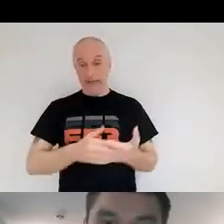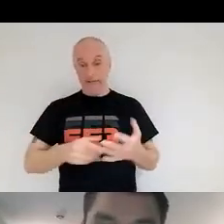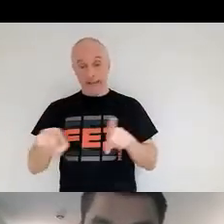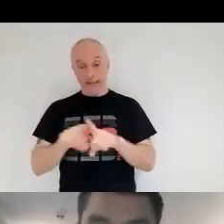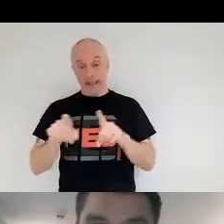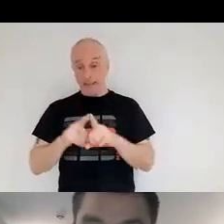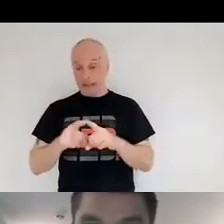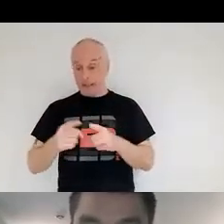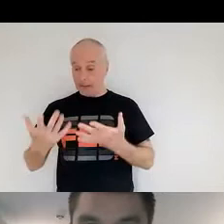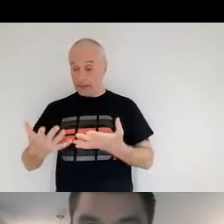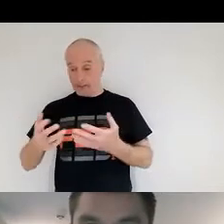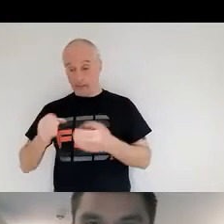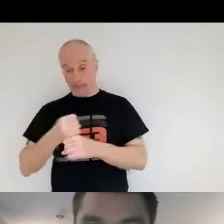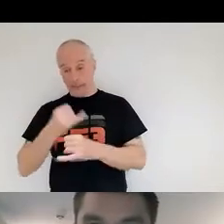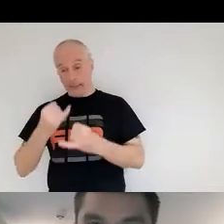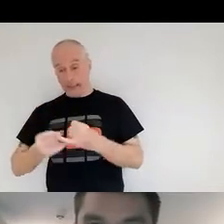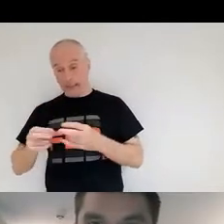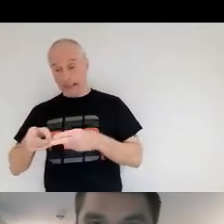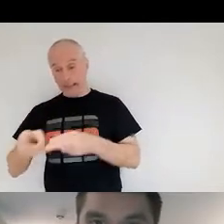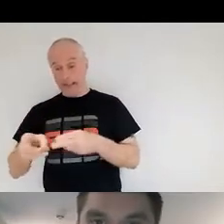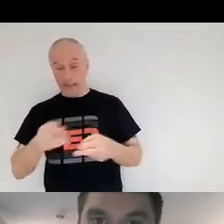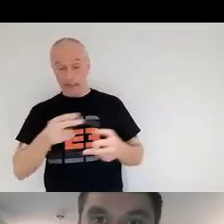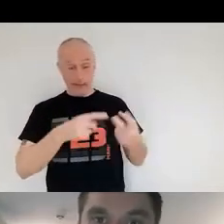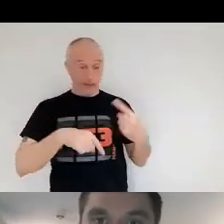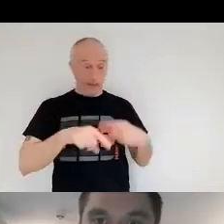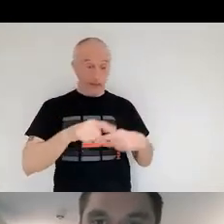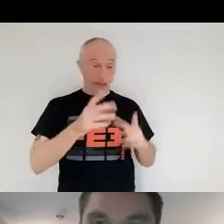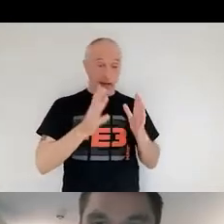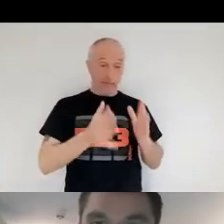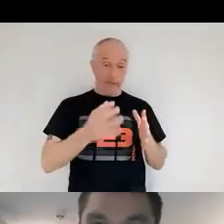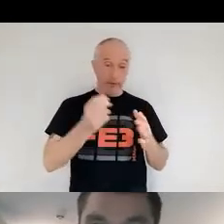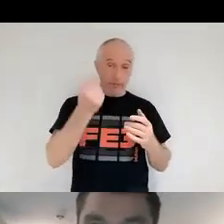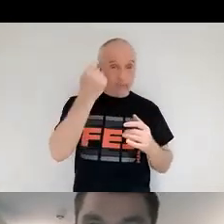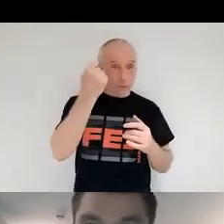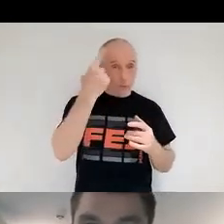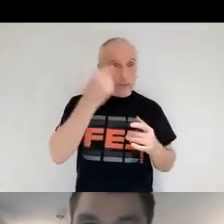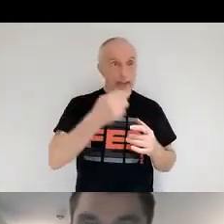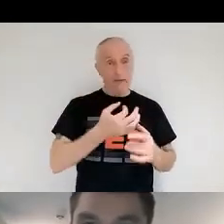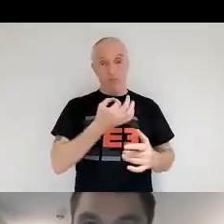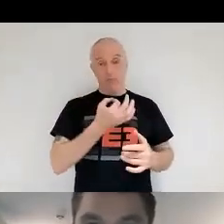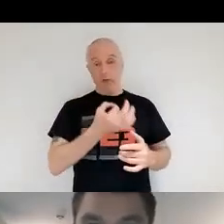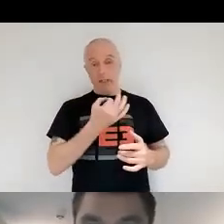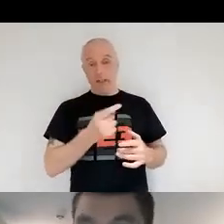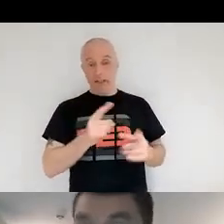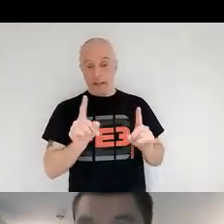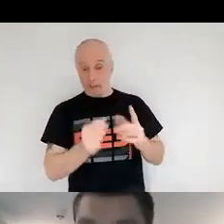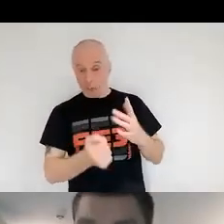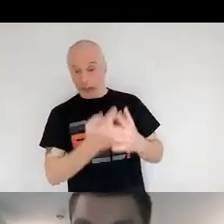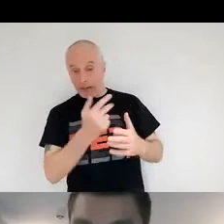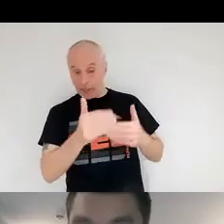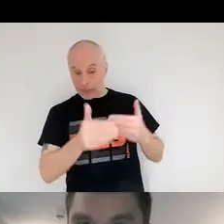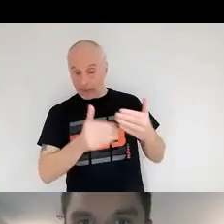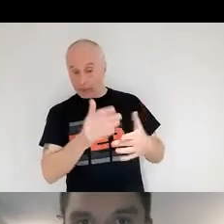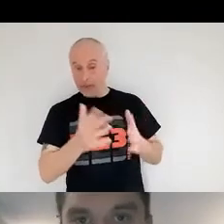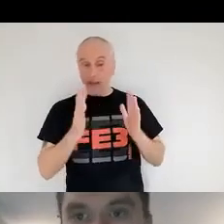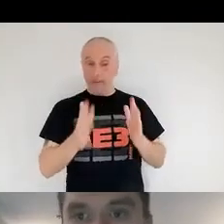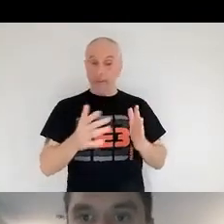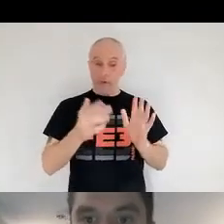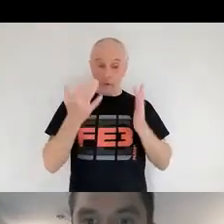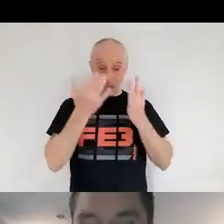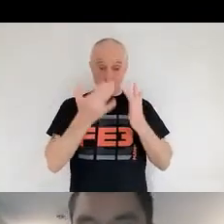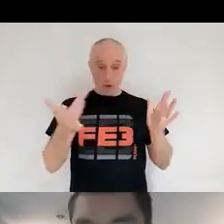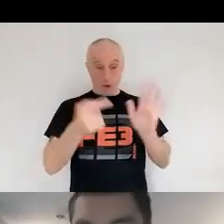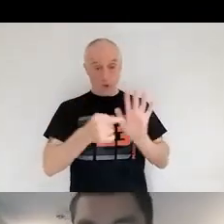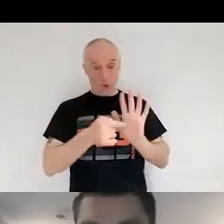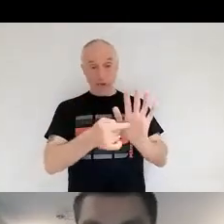to understand all of the risks, understand what will happen, and be able to demonstrate to the HSE that basically everything's in control. So